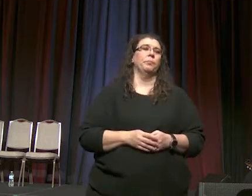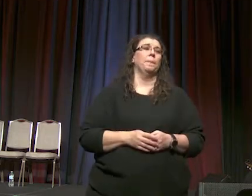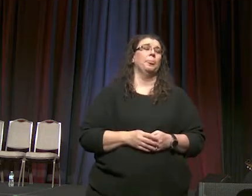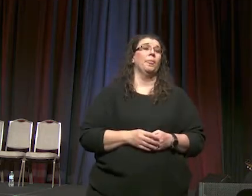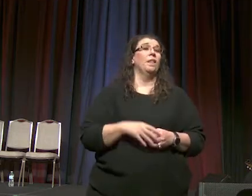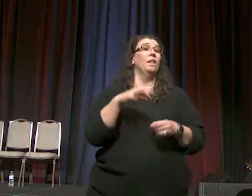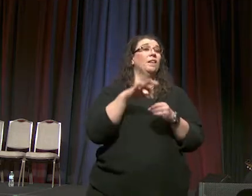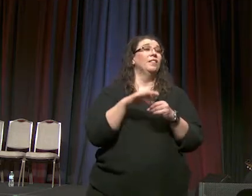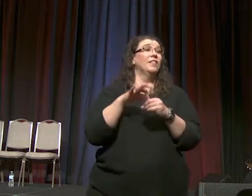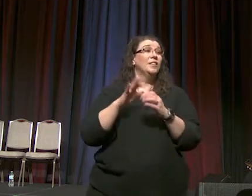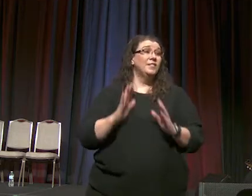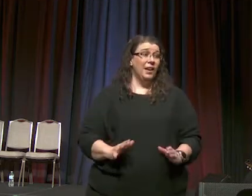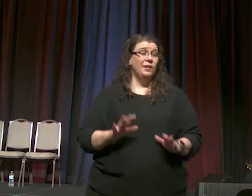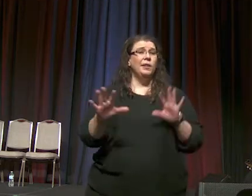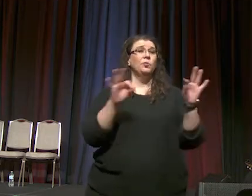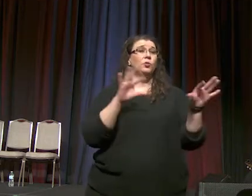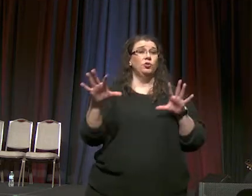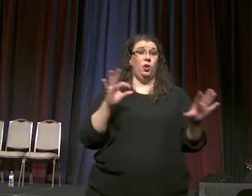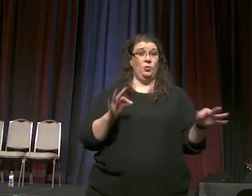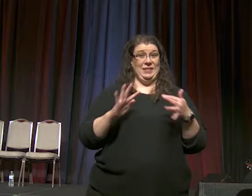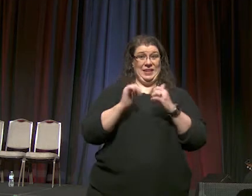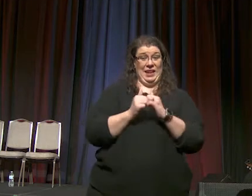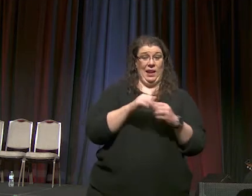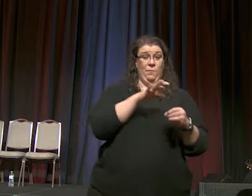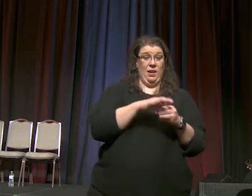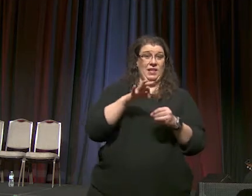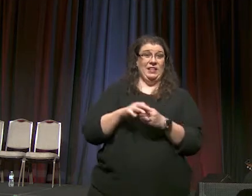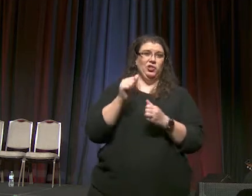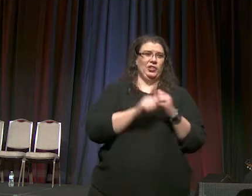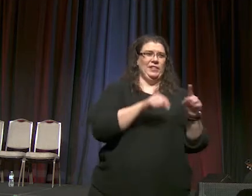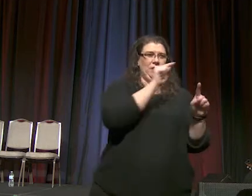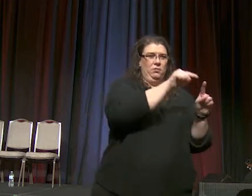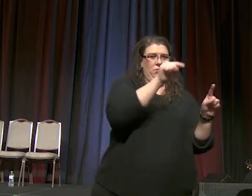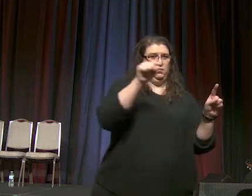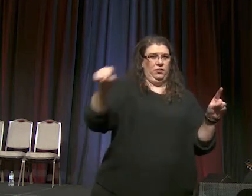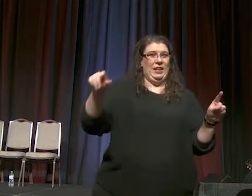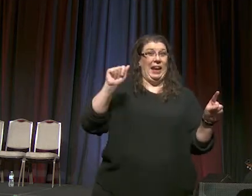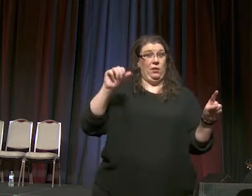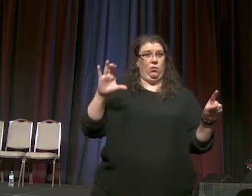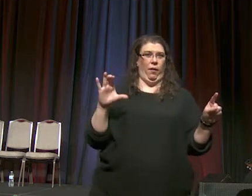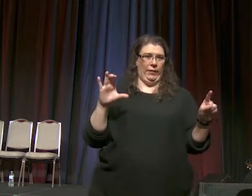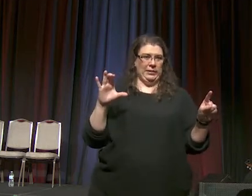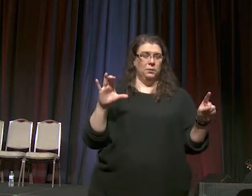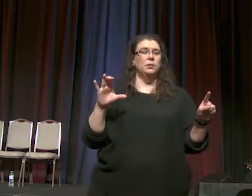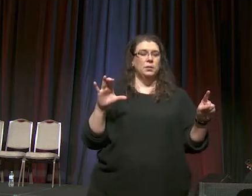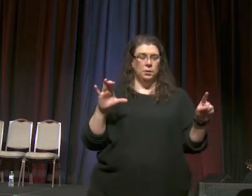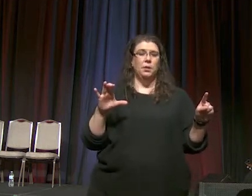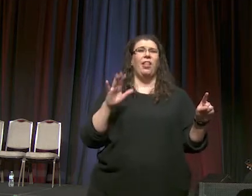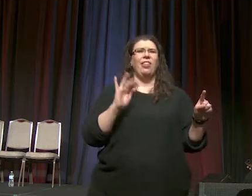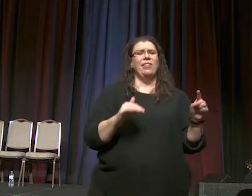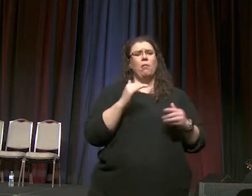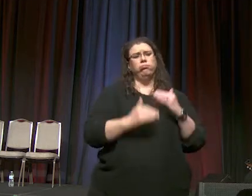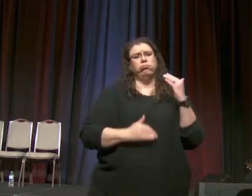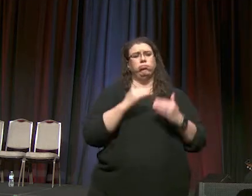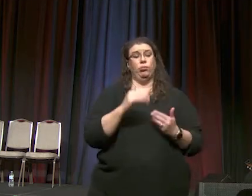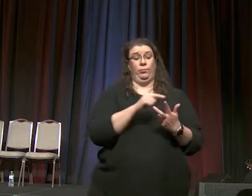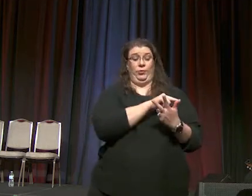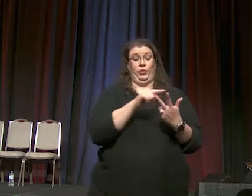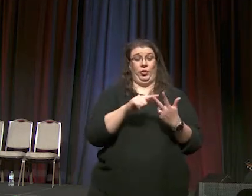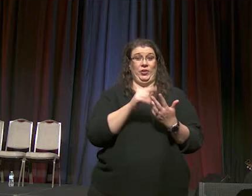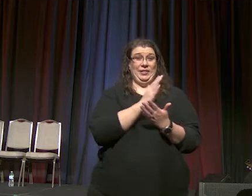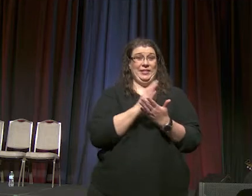were chosen through a process of election in each of our annual conferences, and they go through 3 steps